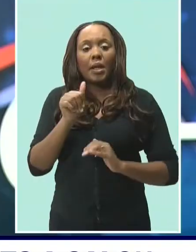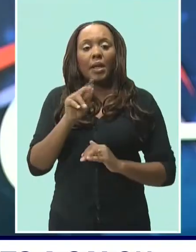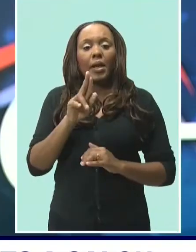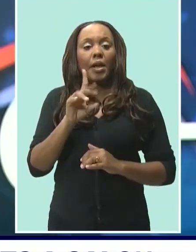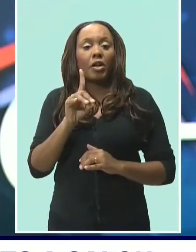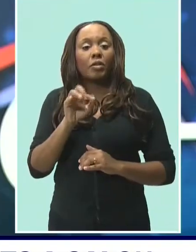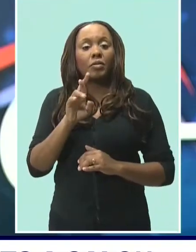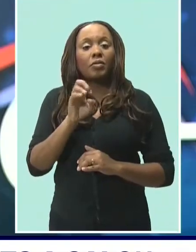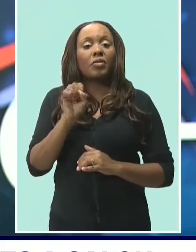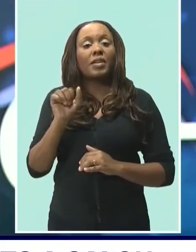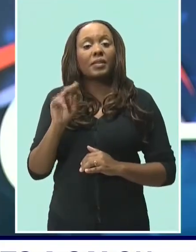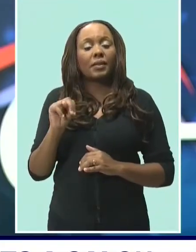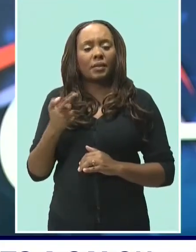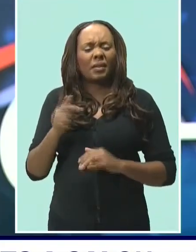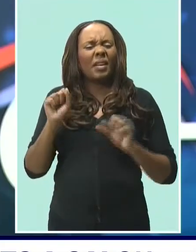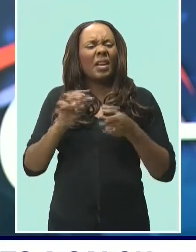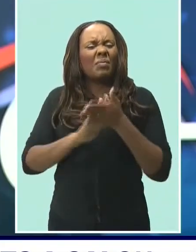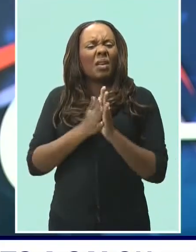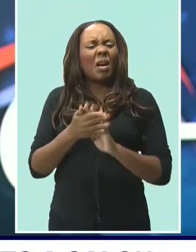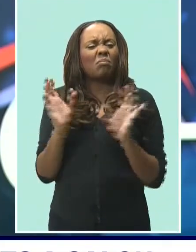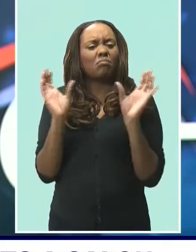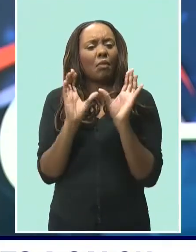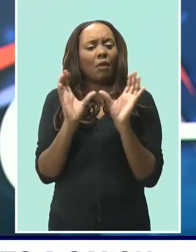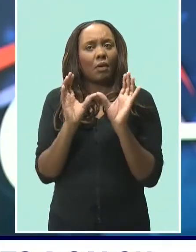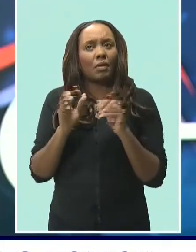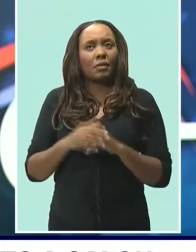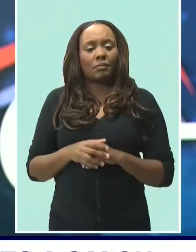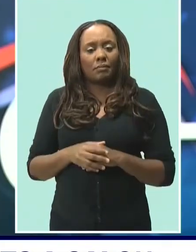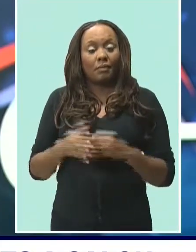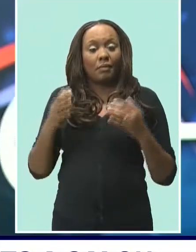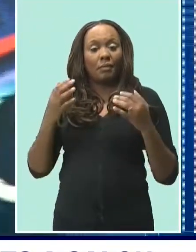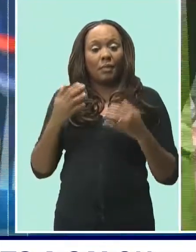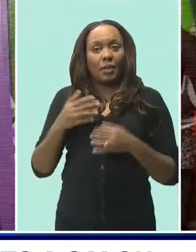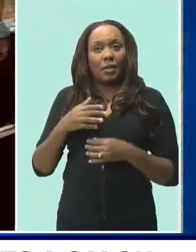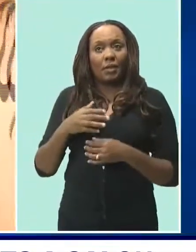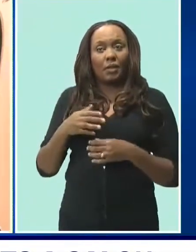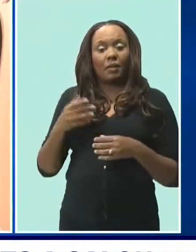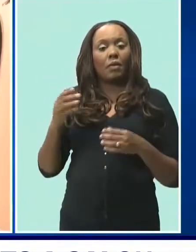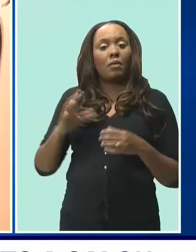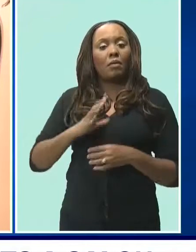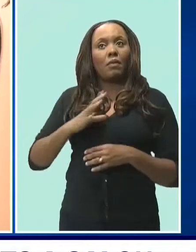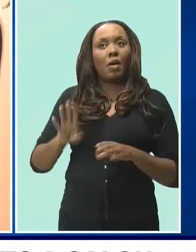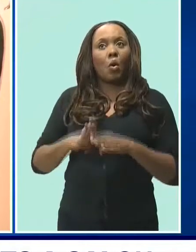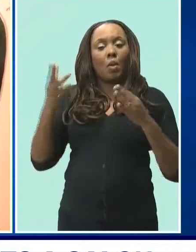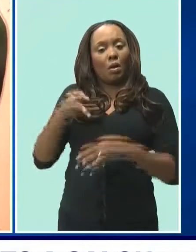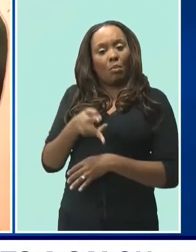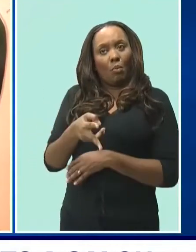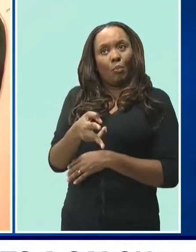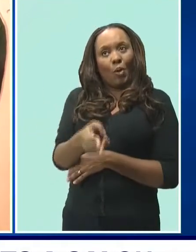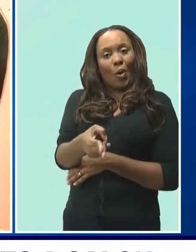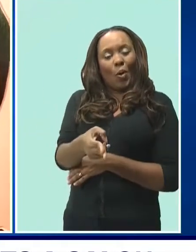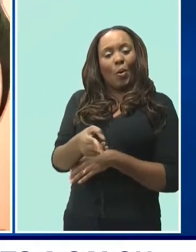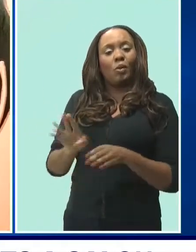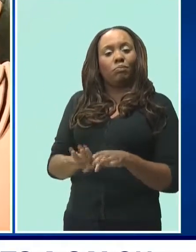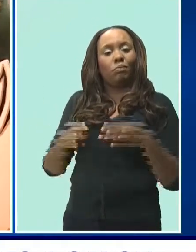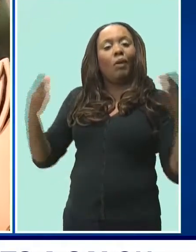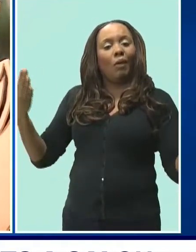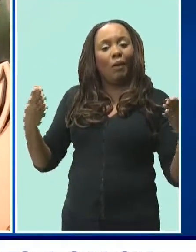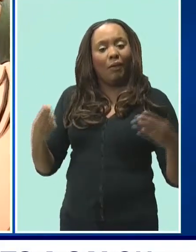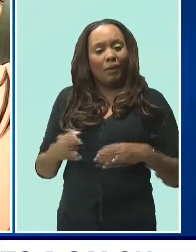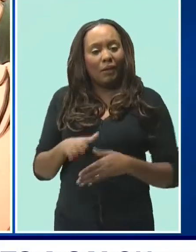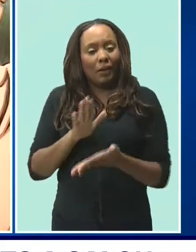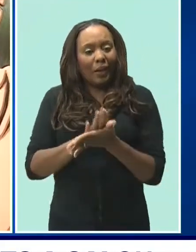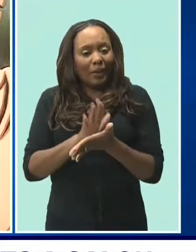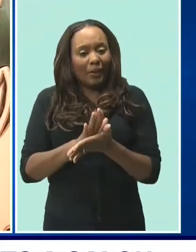yet another area. This ribbon cutting signaled the official opening of the hairdressing and barber salon at the Trent's St. James